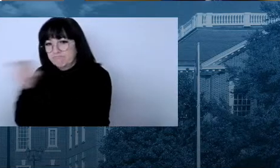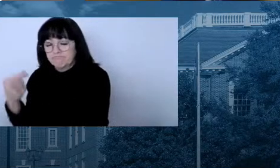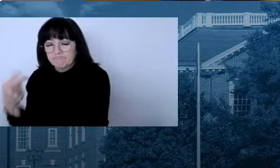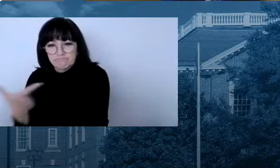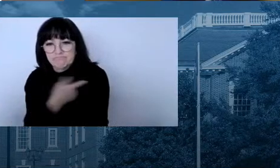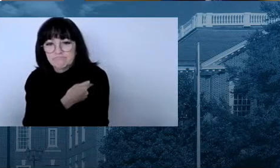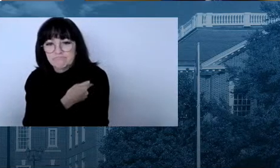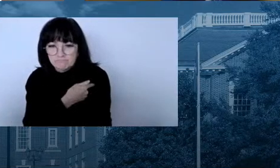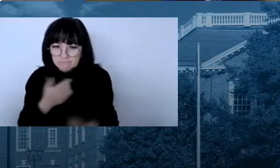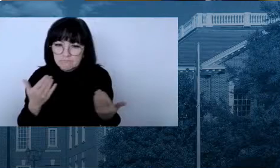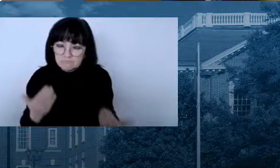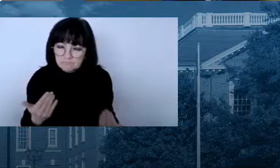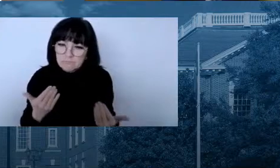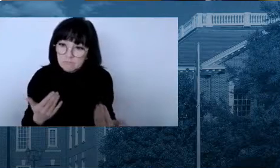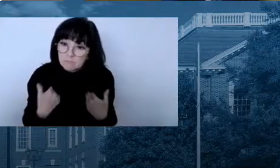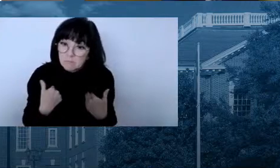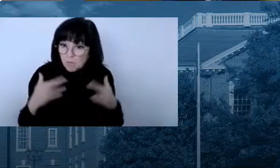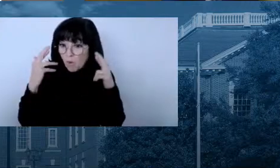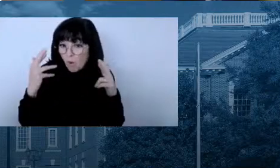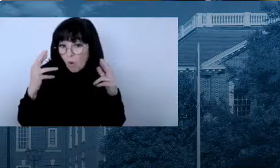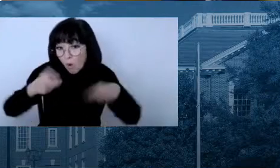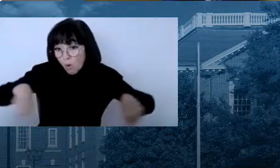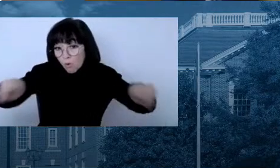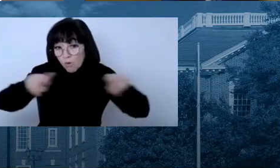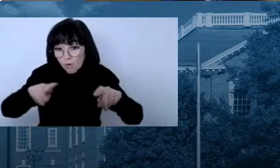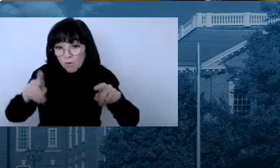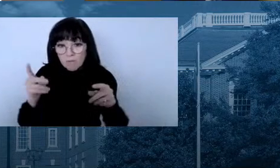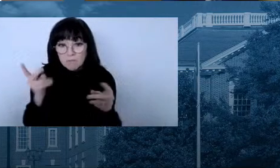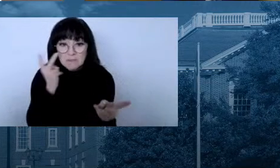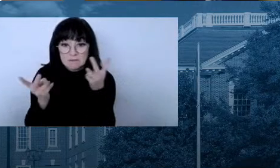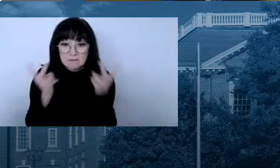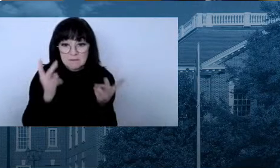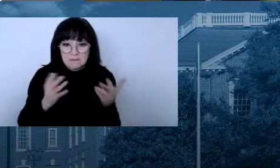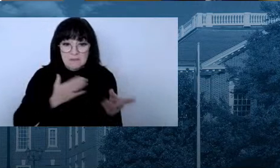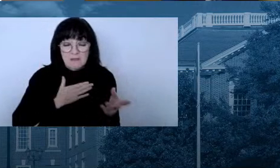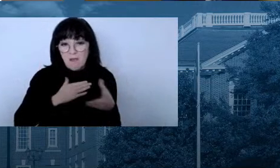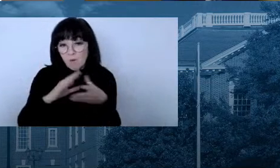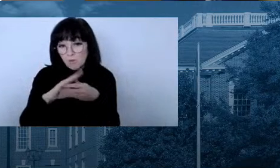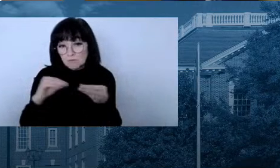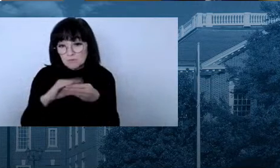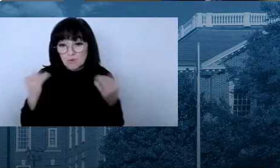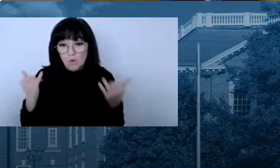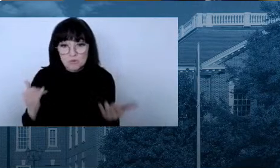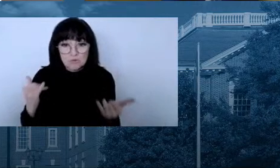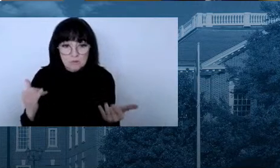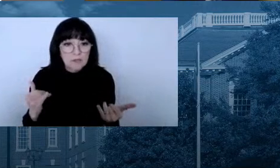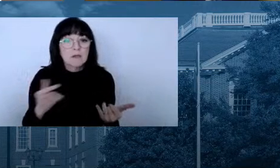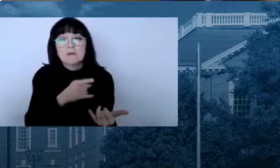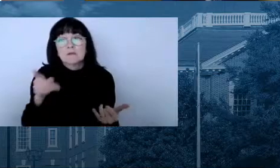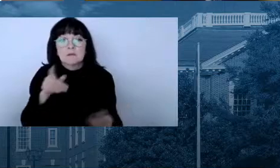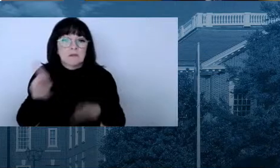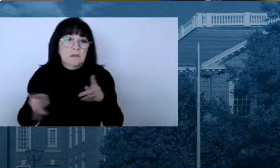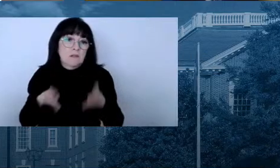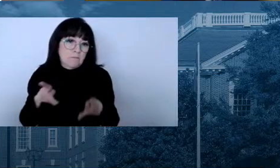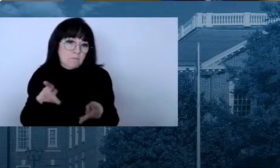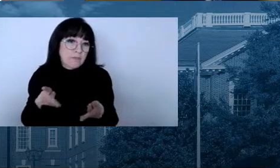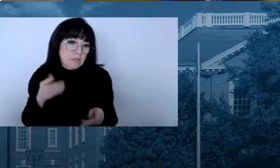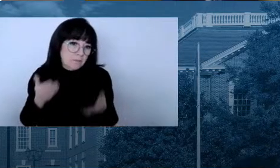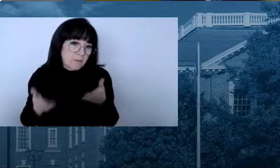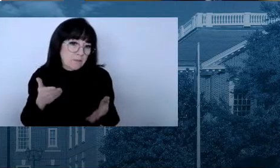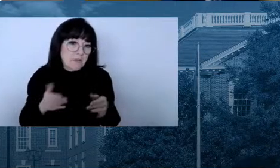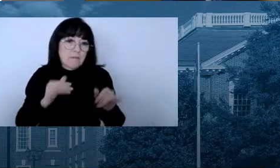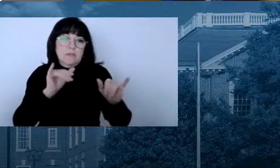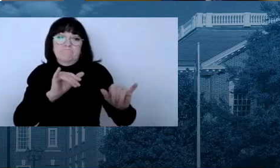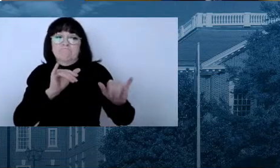messaging, hearing from our emergency rooms at Bay Health, will help people get to where they need to be. And this is